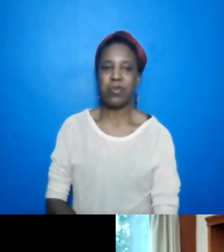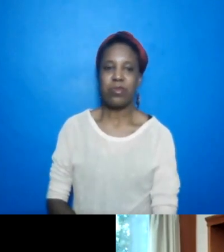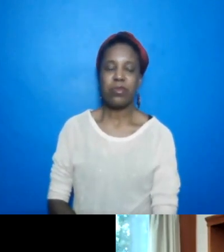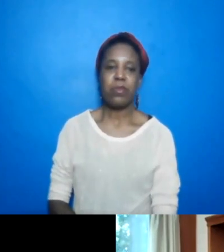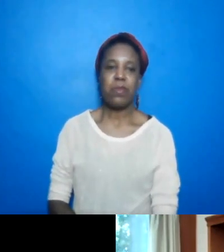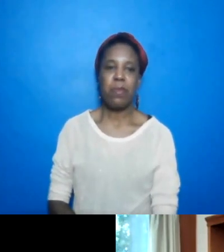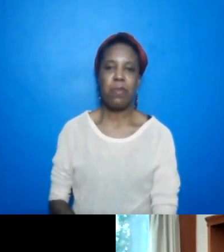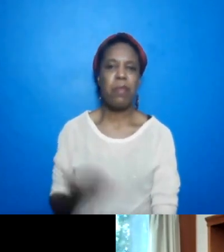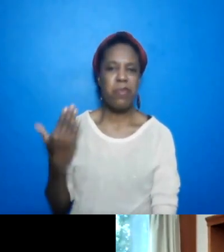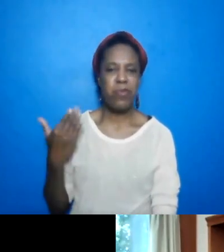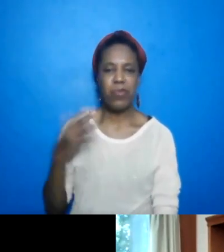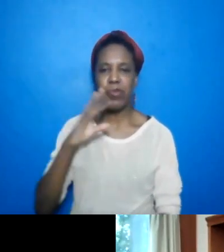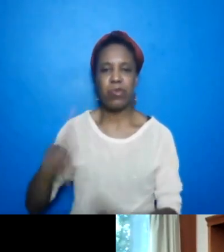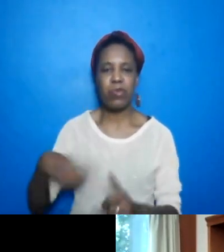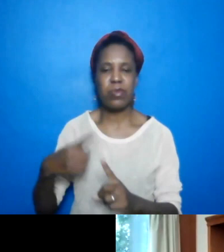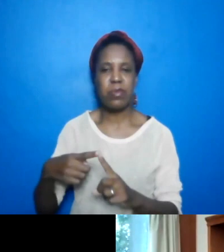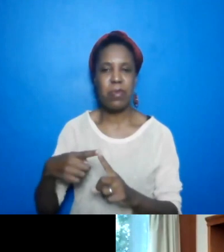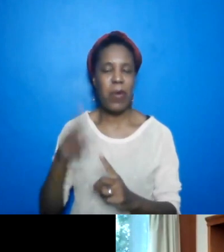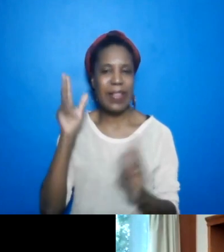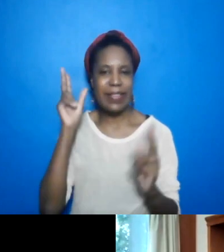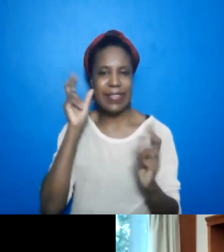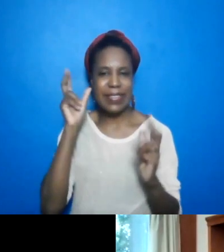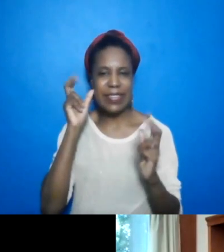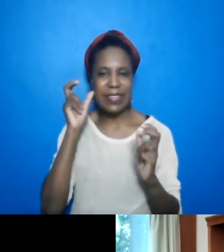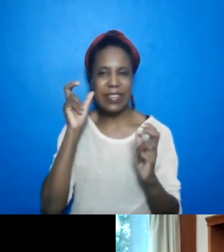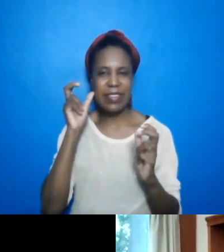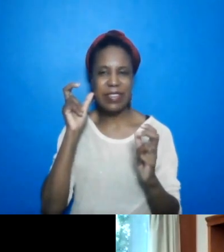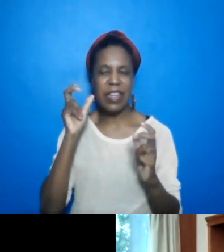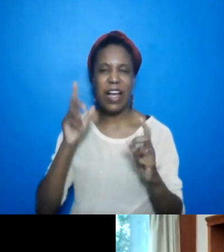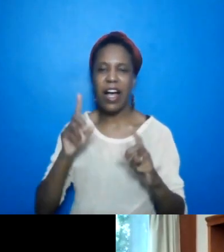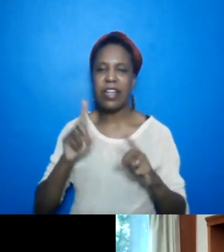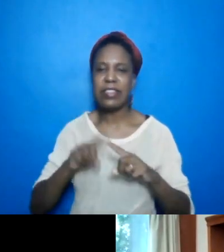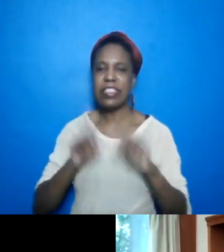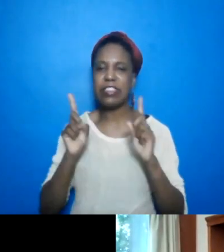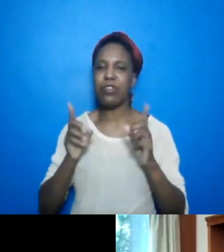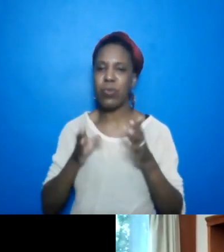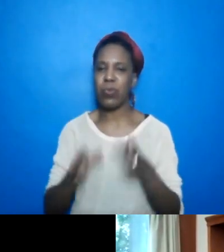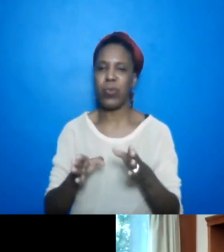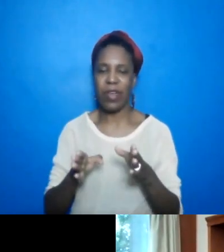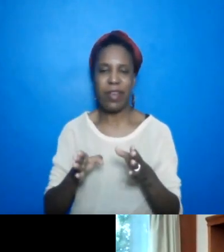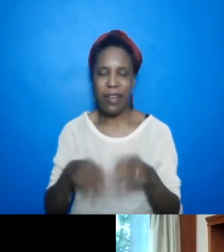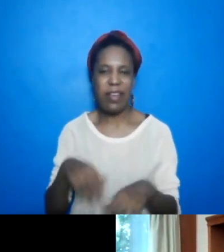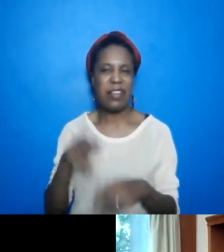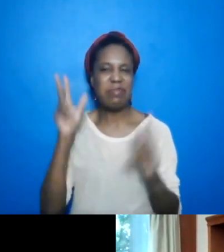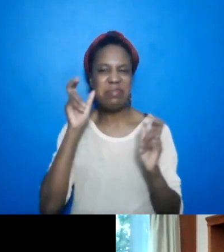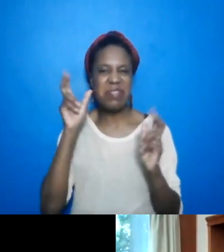way of listening. And I wondered if you could talk a little bit more about that. How do we engage in that what you call double